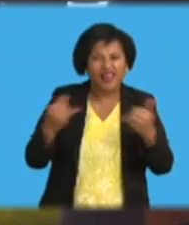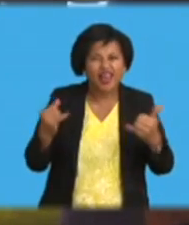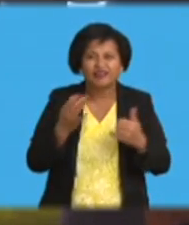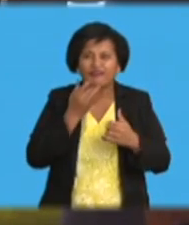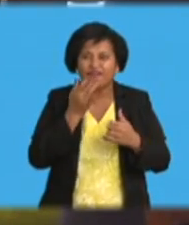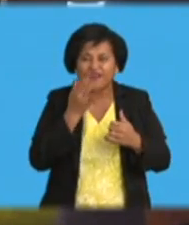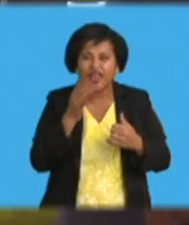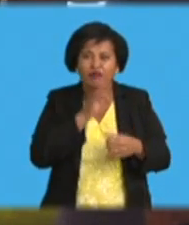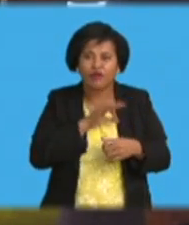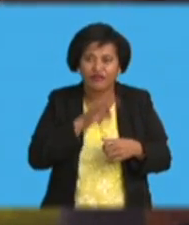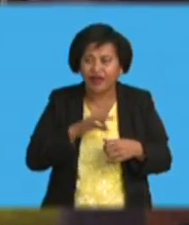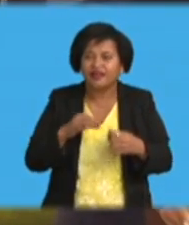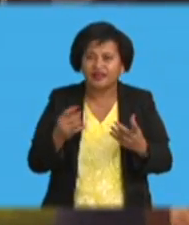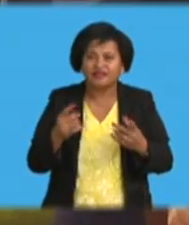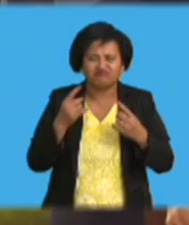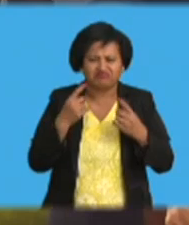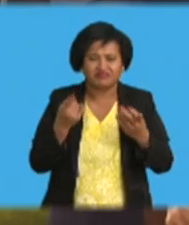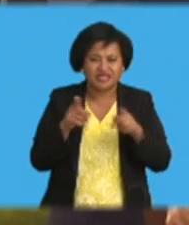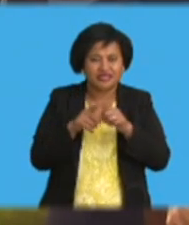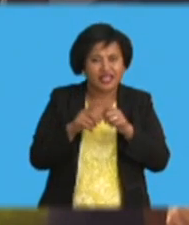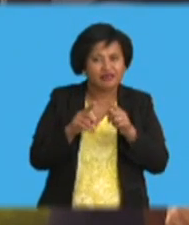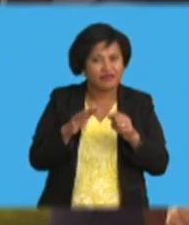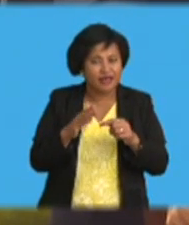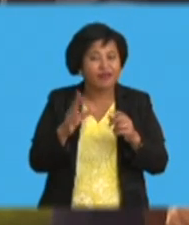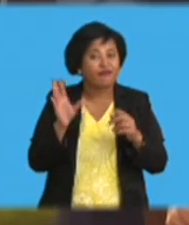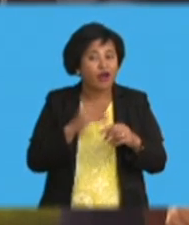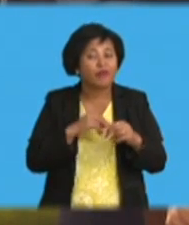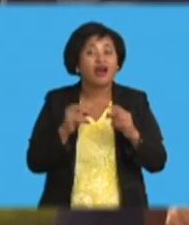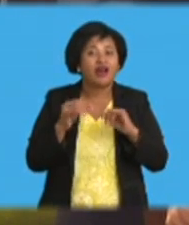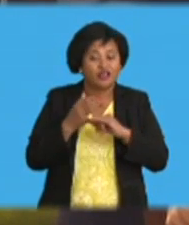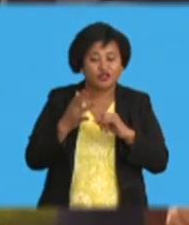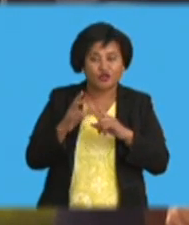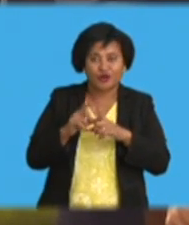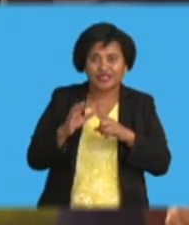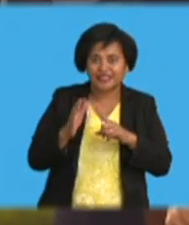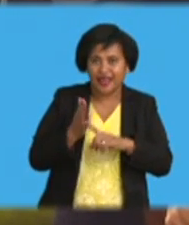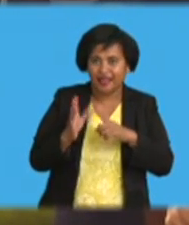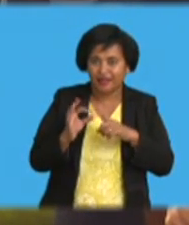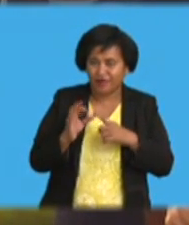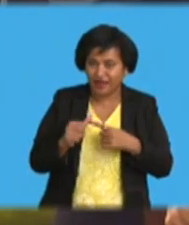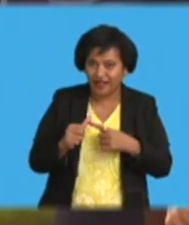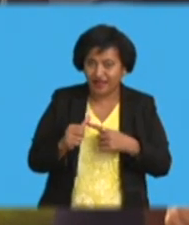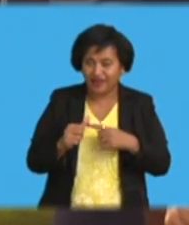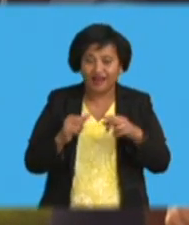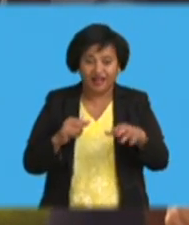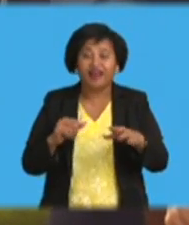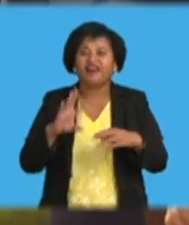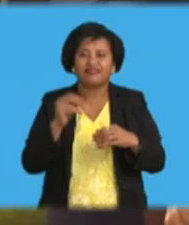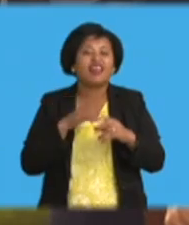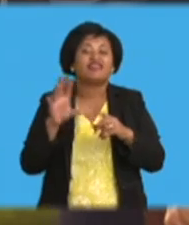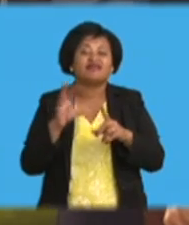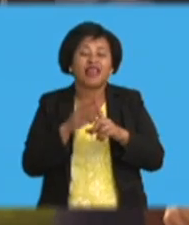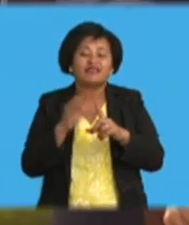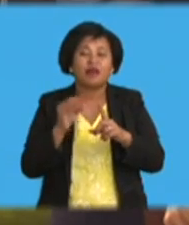echo the same words of SODELPA and NFP politicians. It is no coincidence that they take their cues from the men and women on that side of the House.